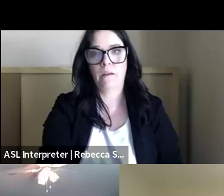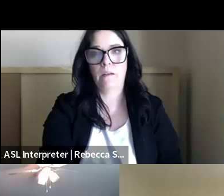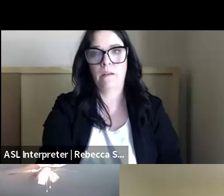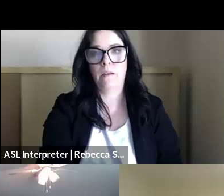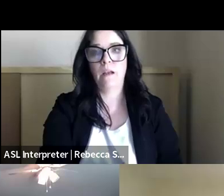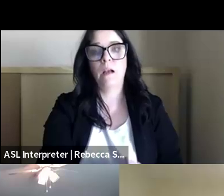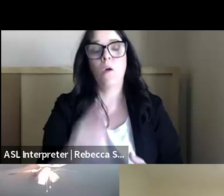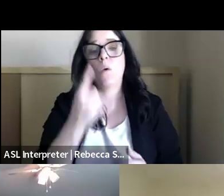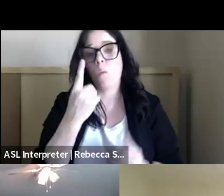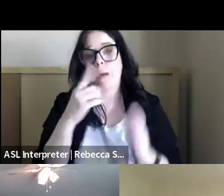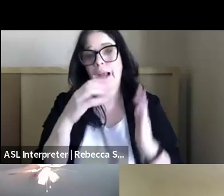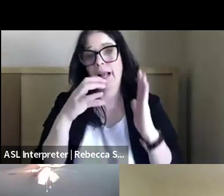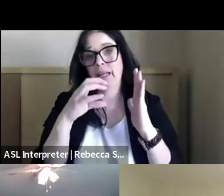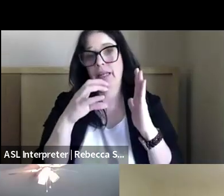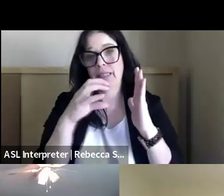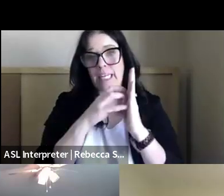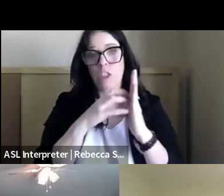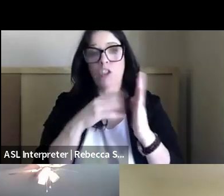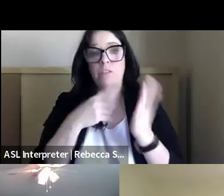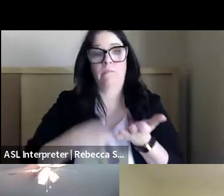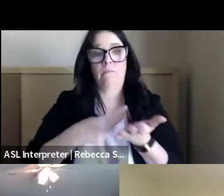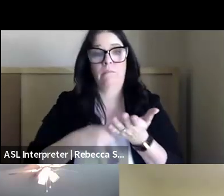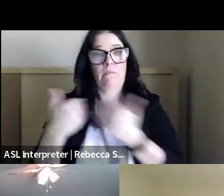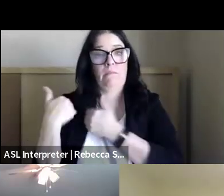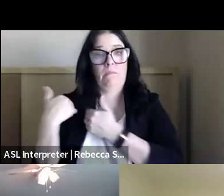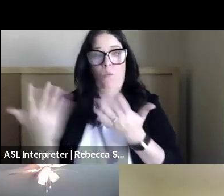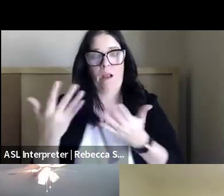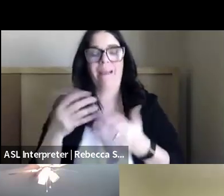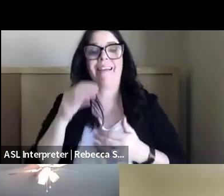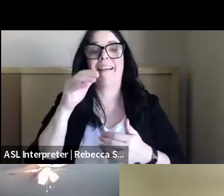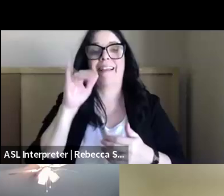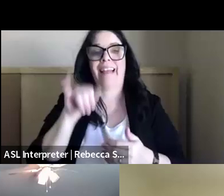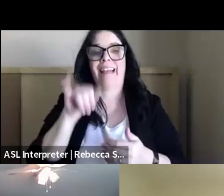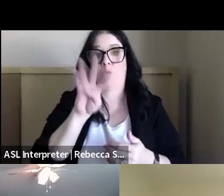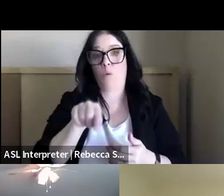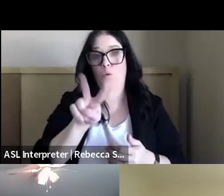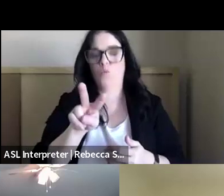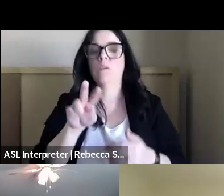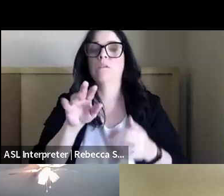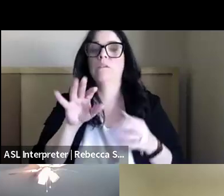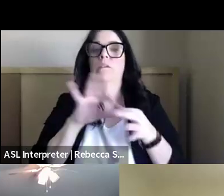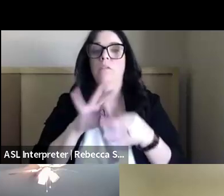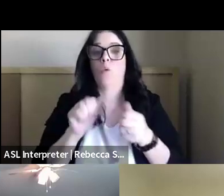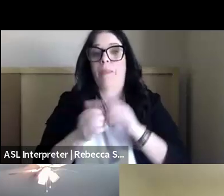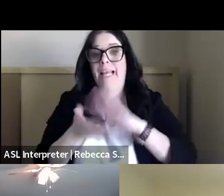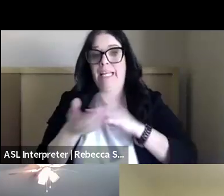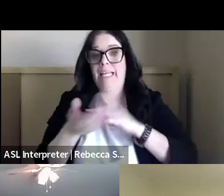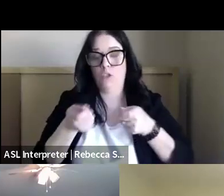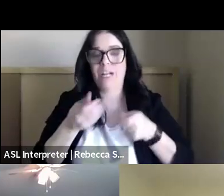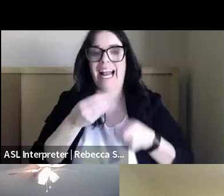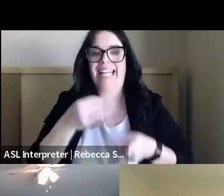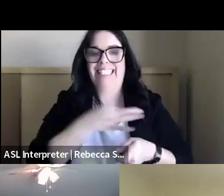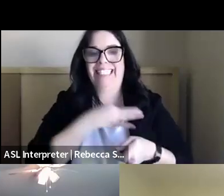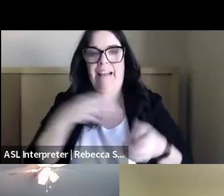and this is the administration and staffing. So the instrument language includes